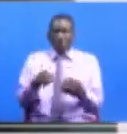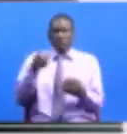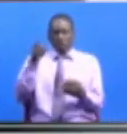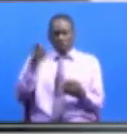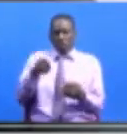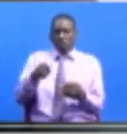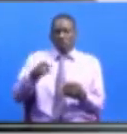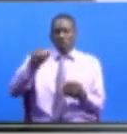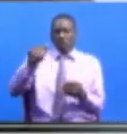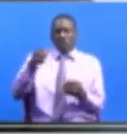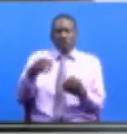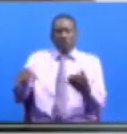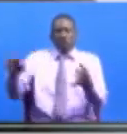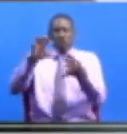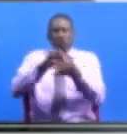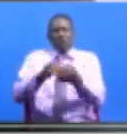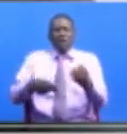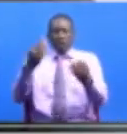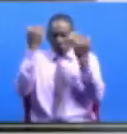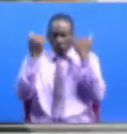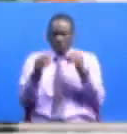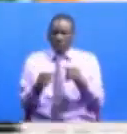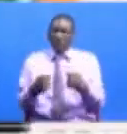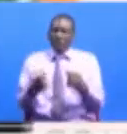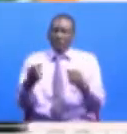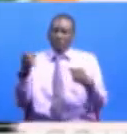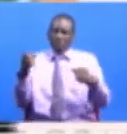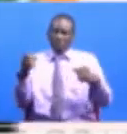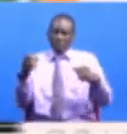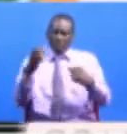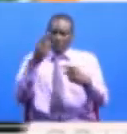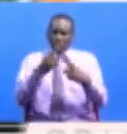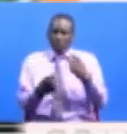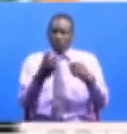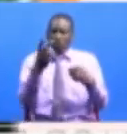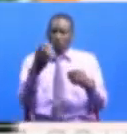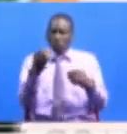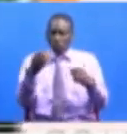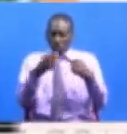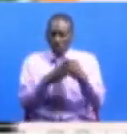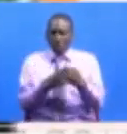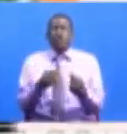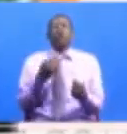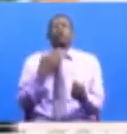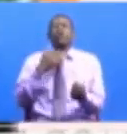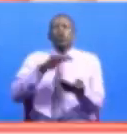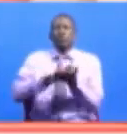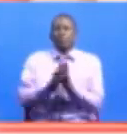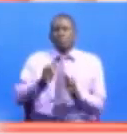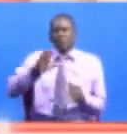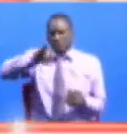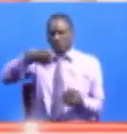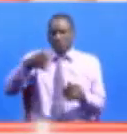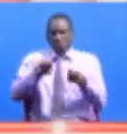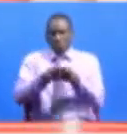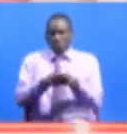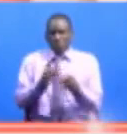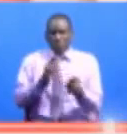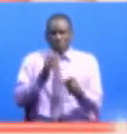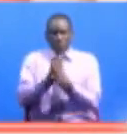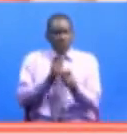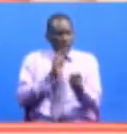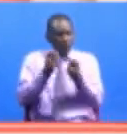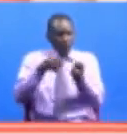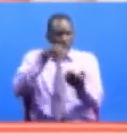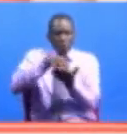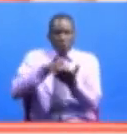in April 2, 2009, even harbored ambitions of becoming the country's Chief Justice and was interviewed for the